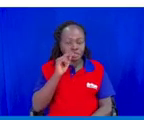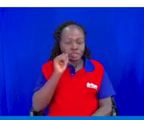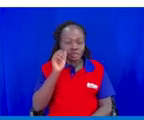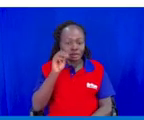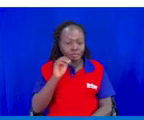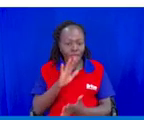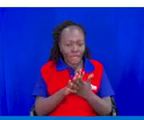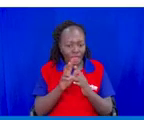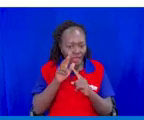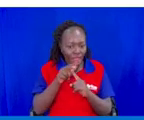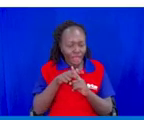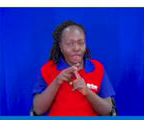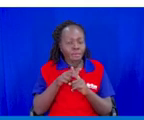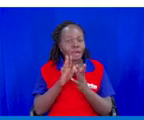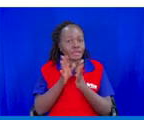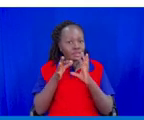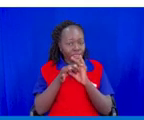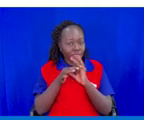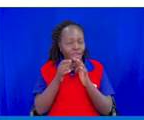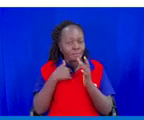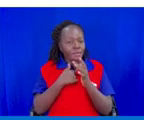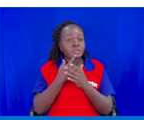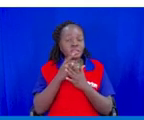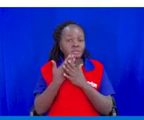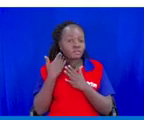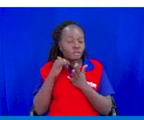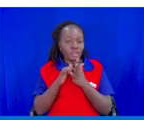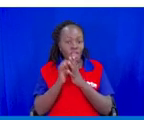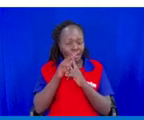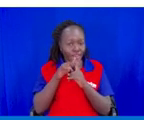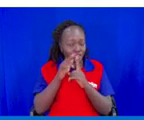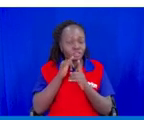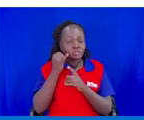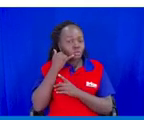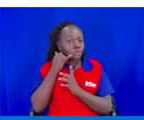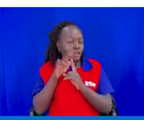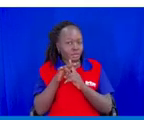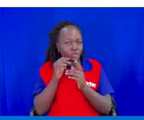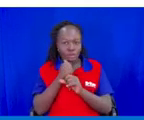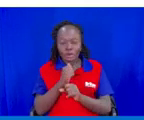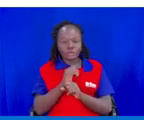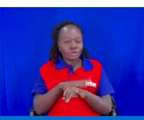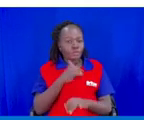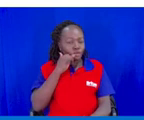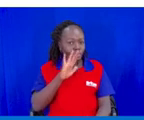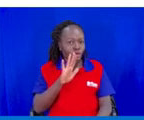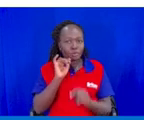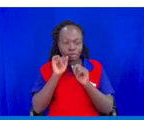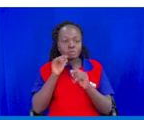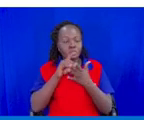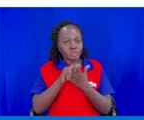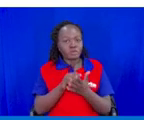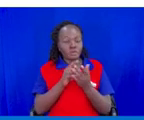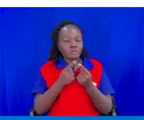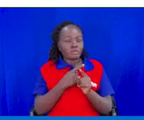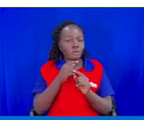portal. As I mentioned earlier, the My Britam app is a mobile application that works on your mobile phone. You can download it from either